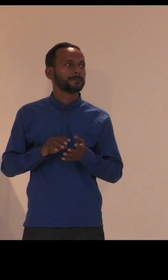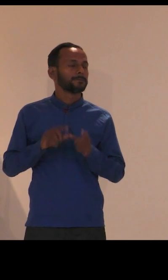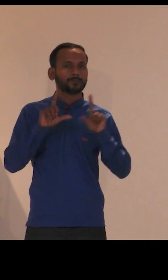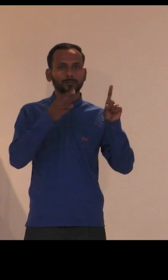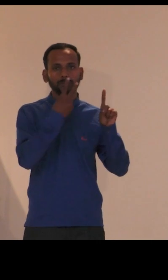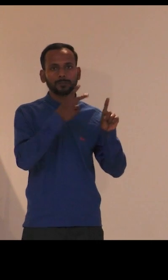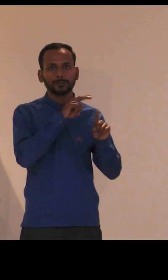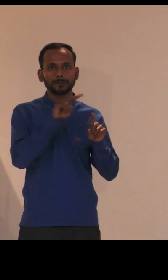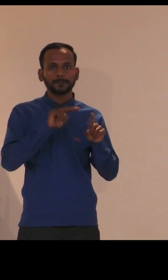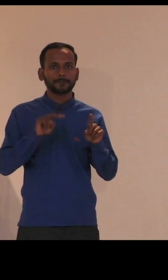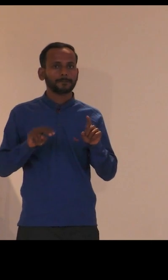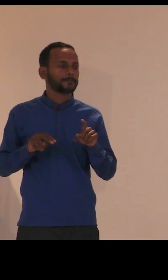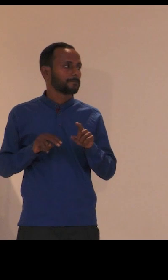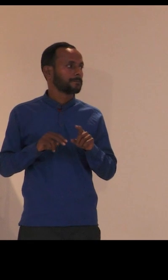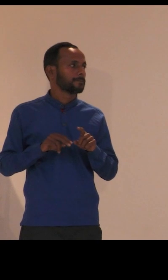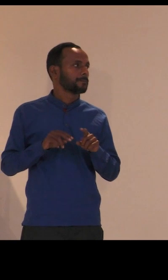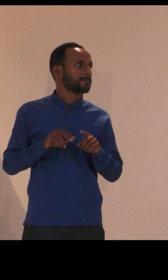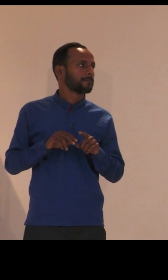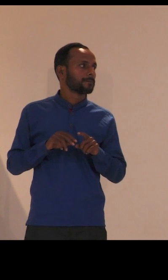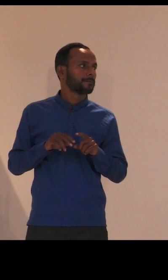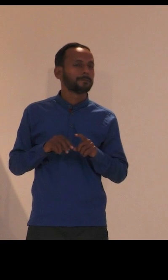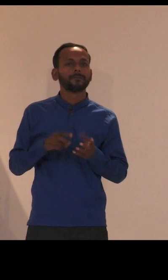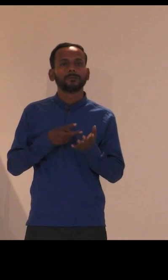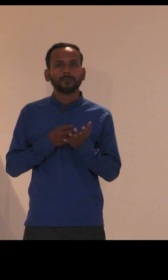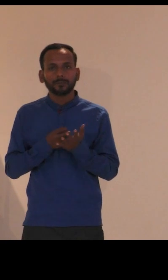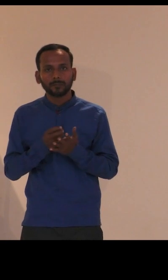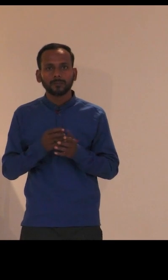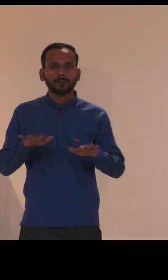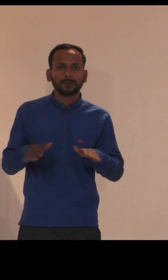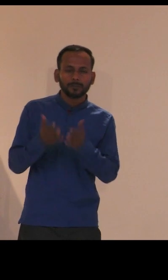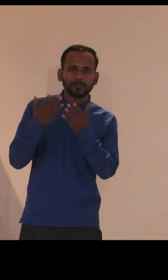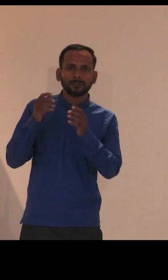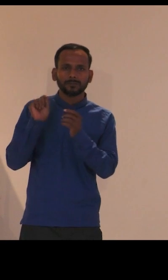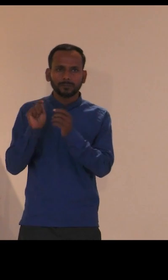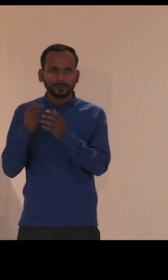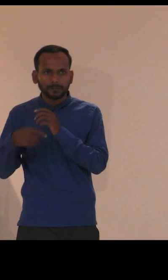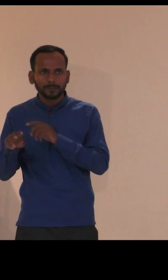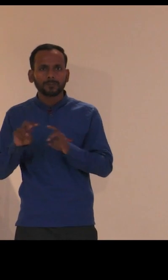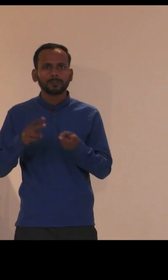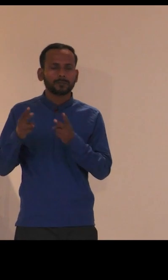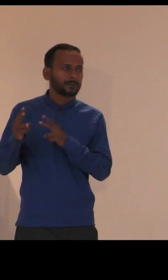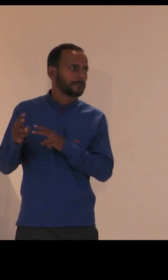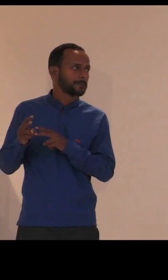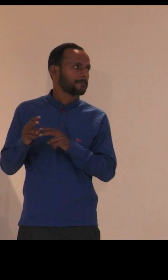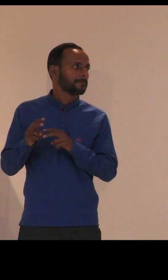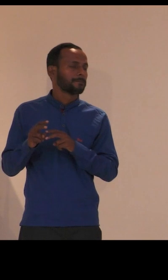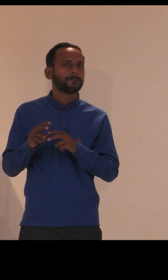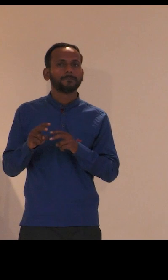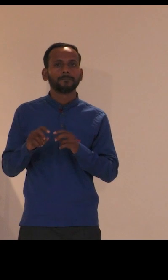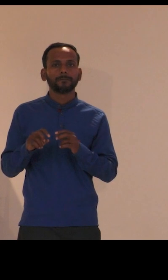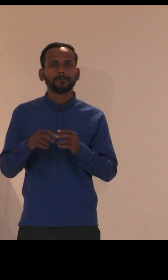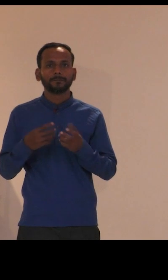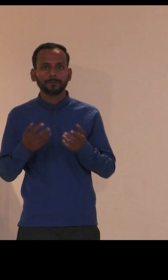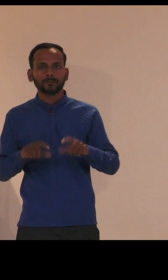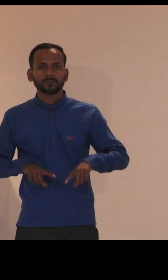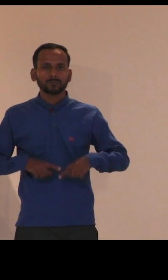slide, toddy tappers, well diggers, farmers of course, weavers, many of whom are losing out on